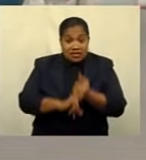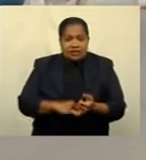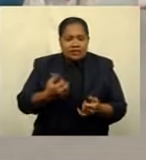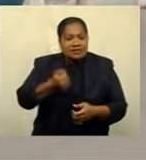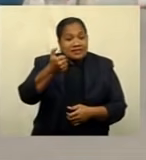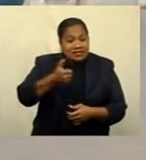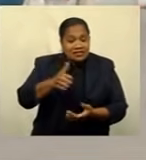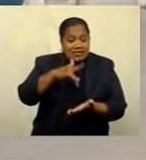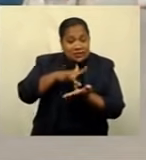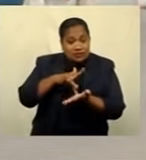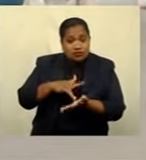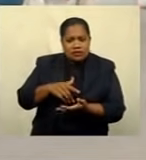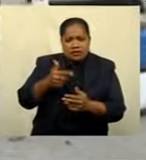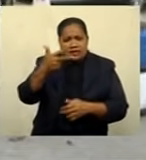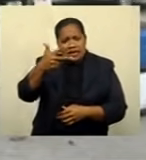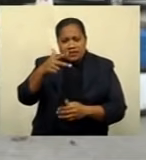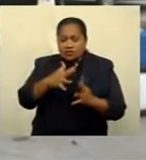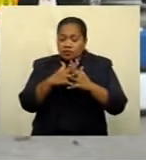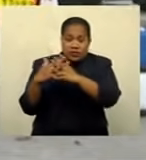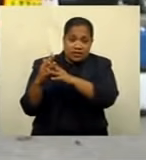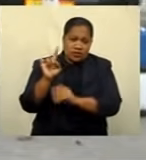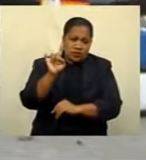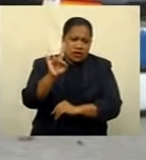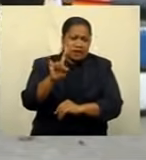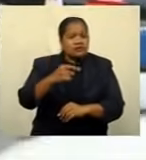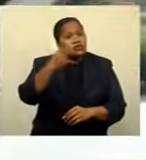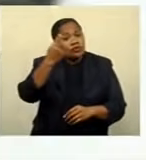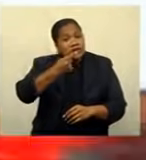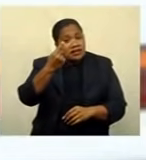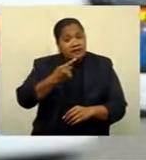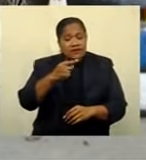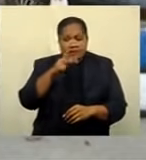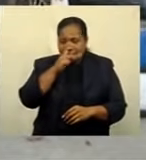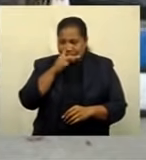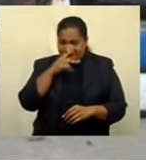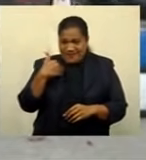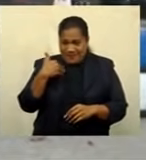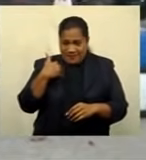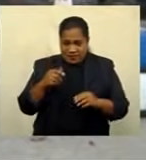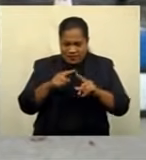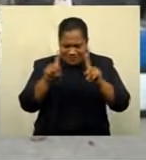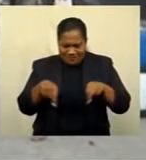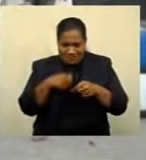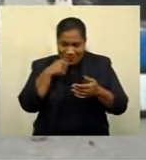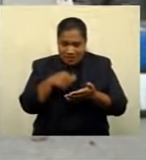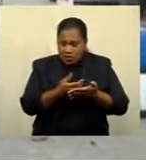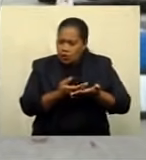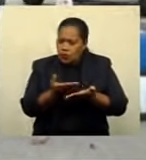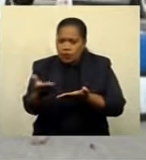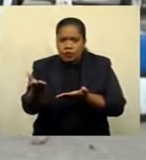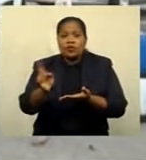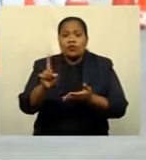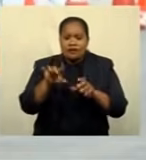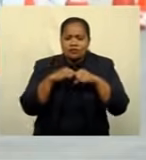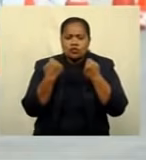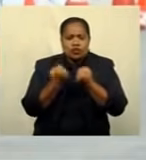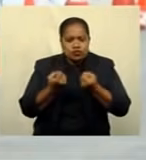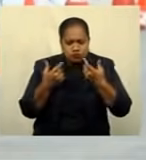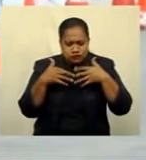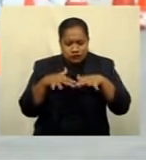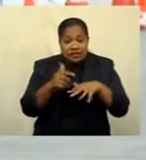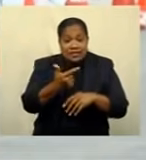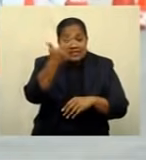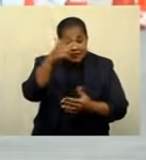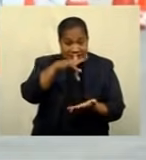the Central 8 and the Western 1. 11 public health infringement notices were issued for social gatherings, 7 in the Central